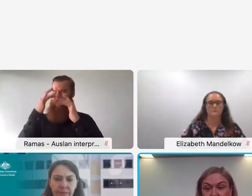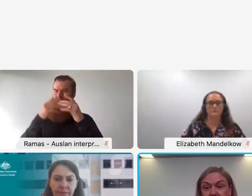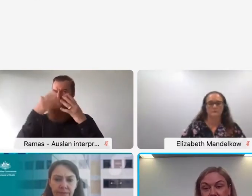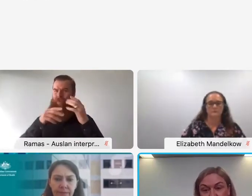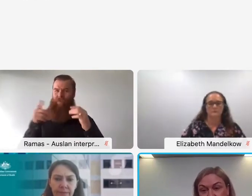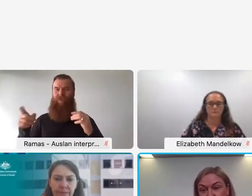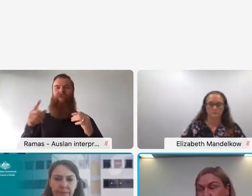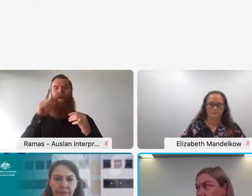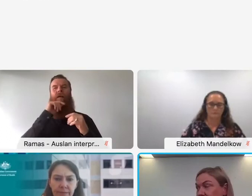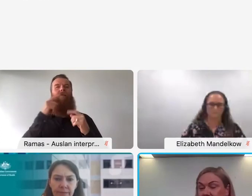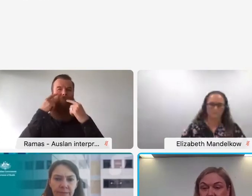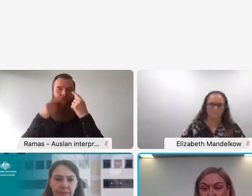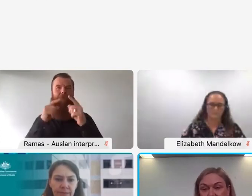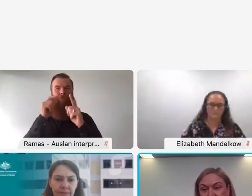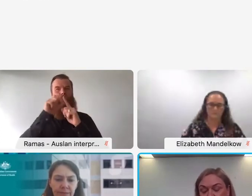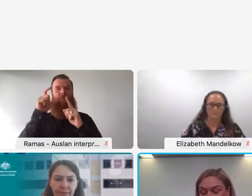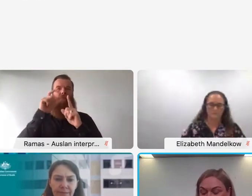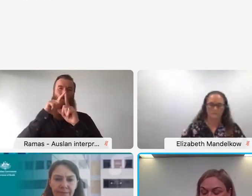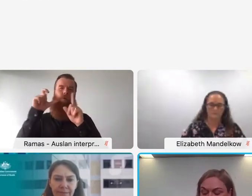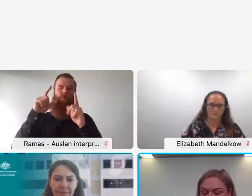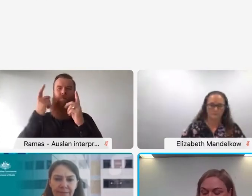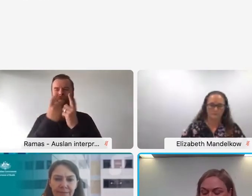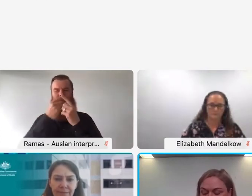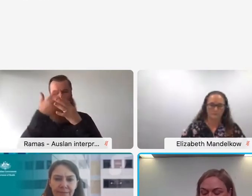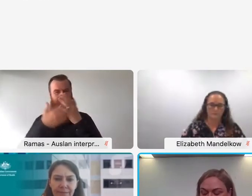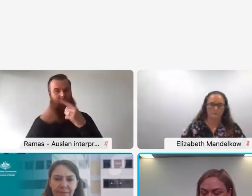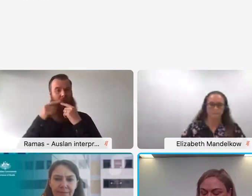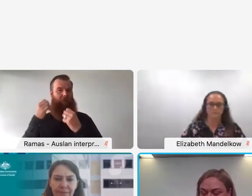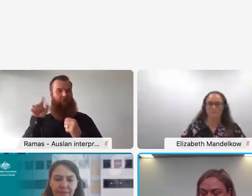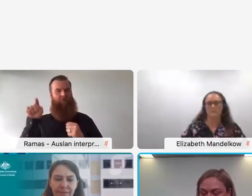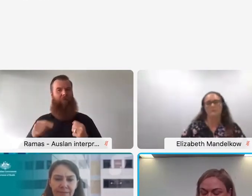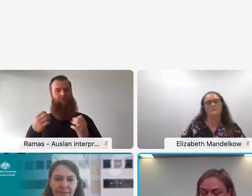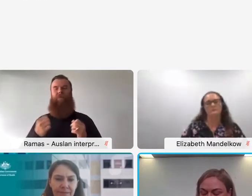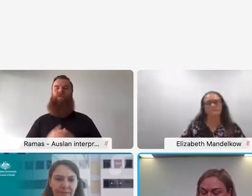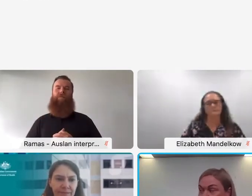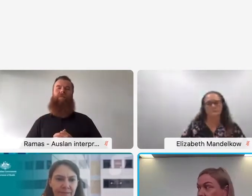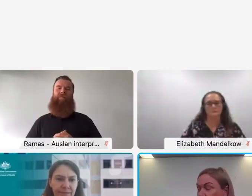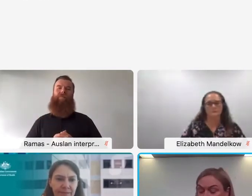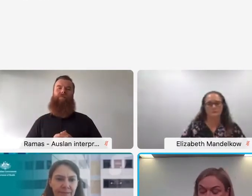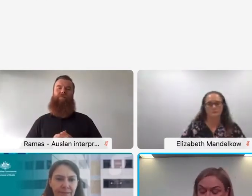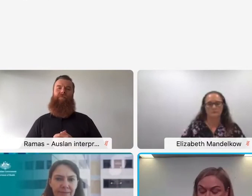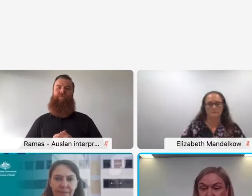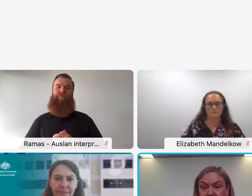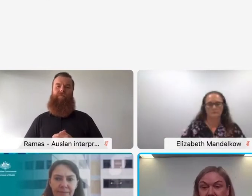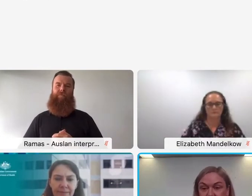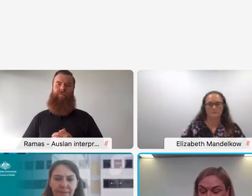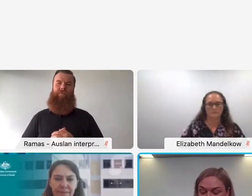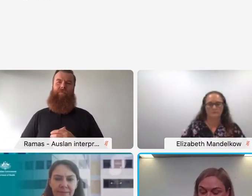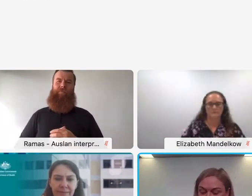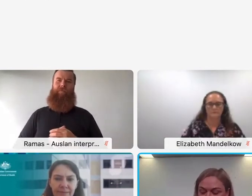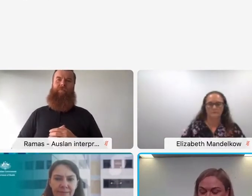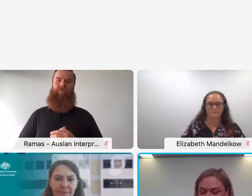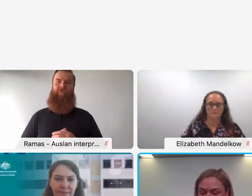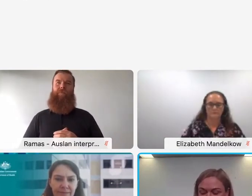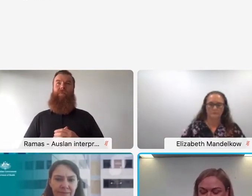good on a map, but I sometimes get the numbers mixed up. So don't put me on to a trivia team for that